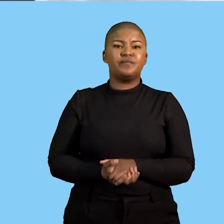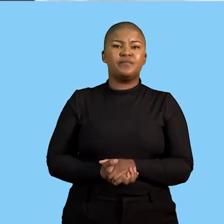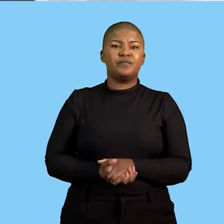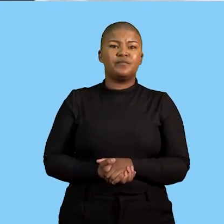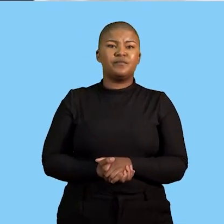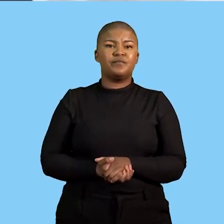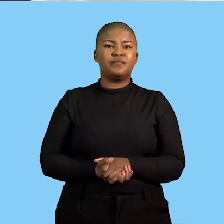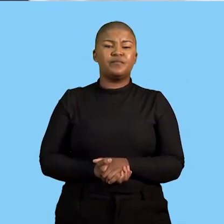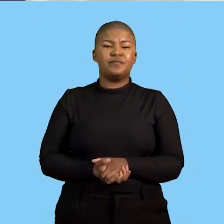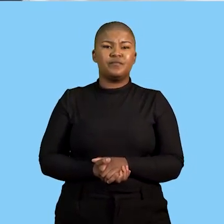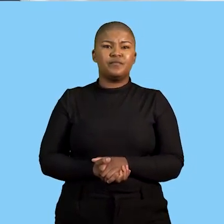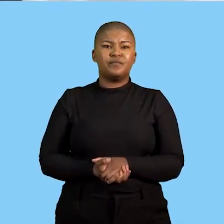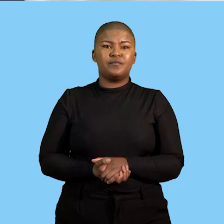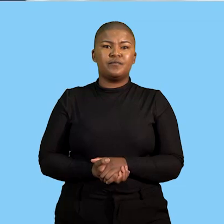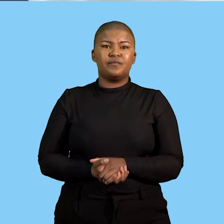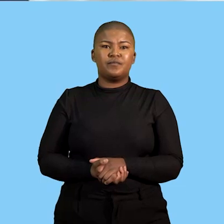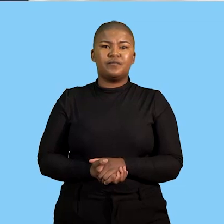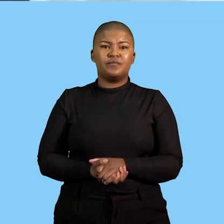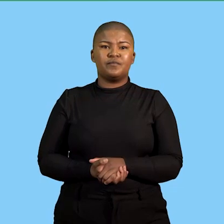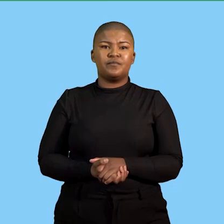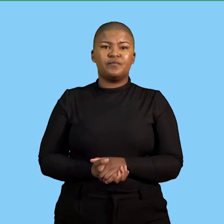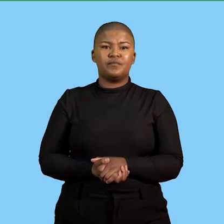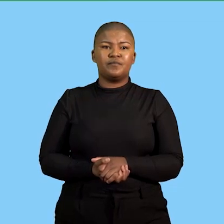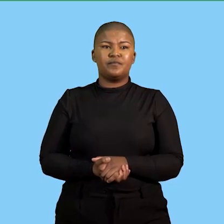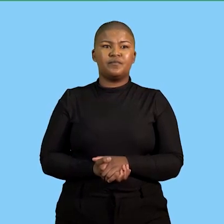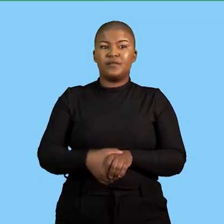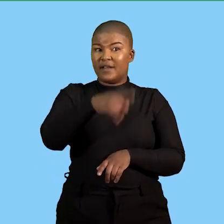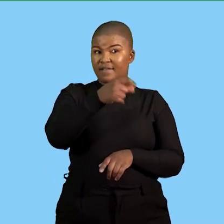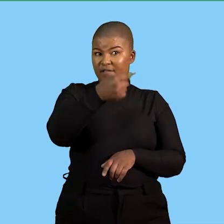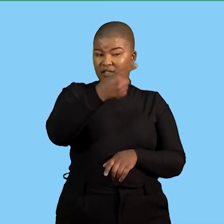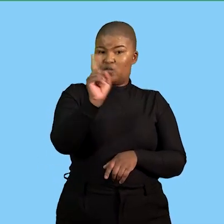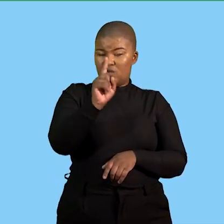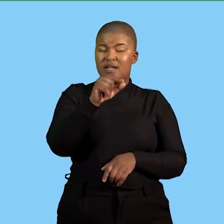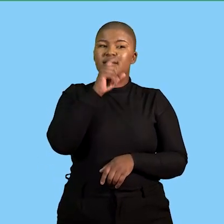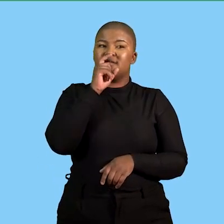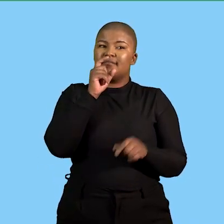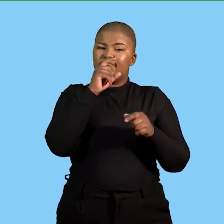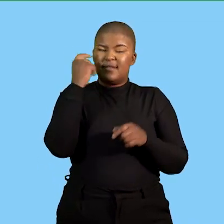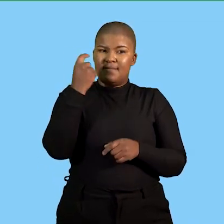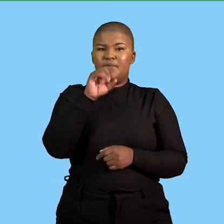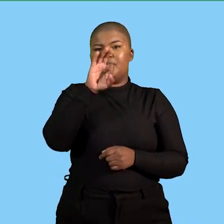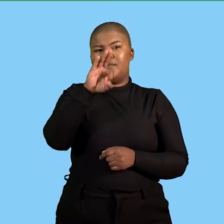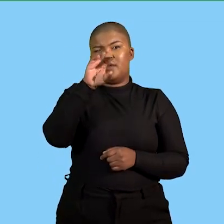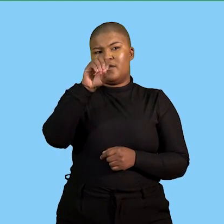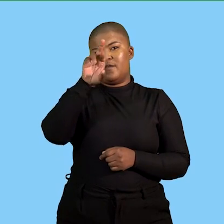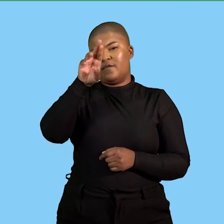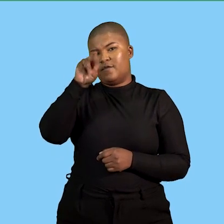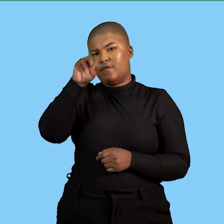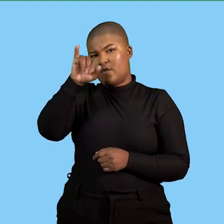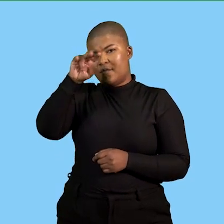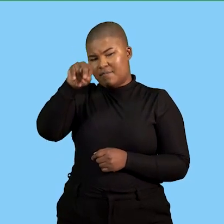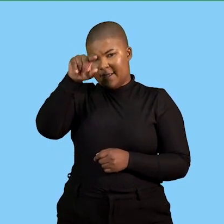the first stage of developing a team is a stage we call the forming stage.